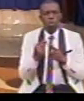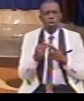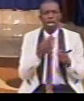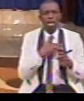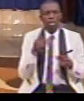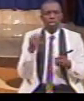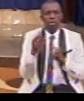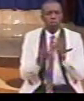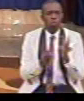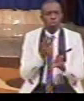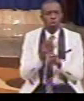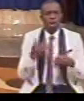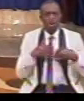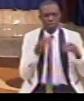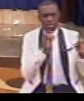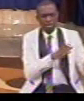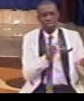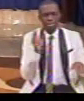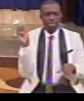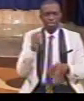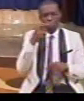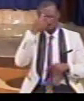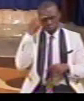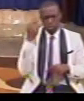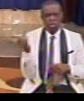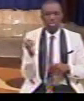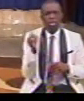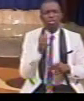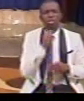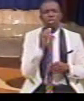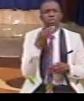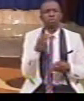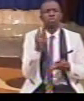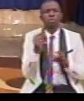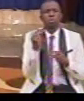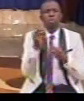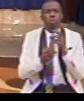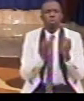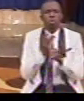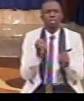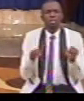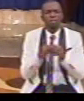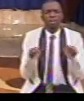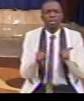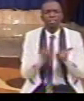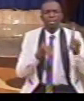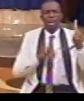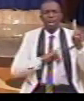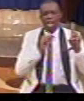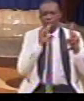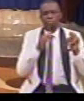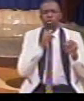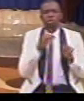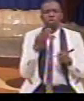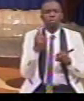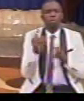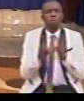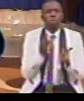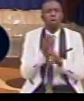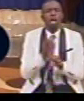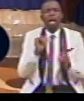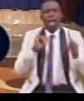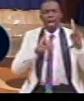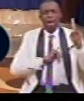them because they are not of the world even as I am not of the world I pray notes